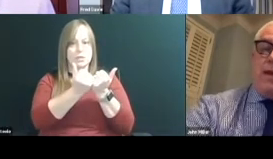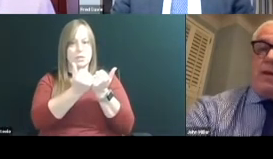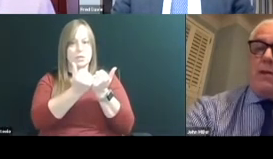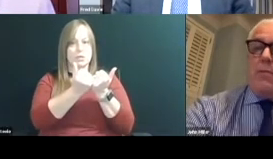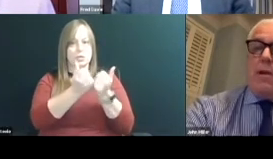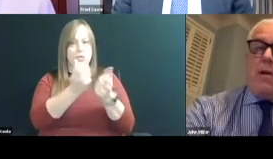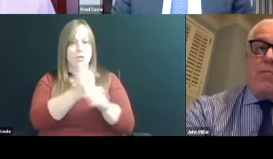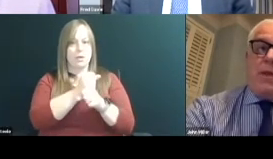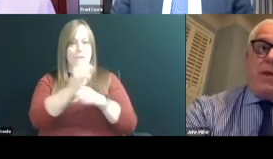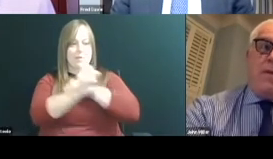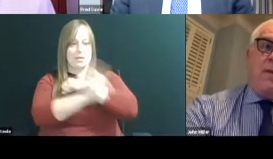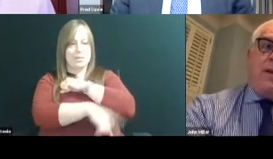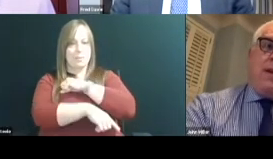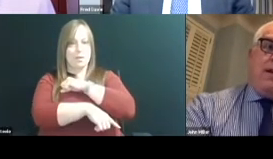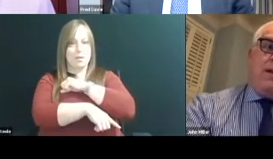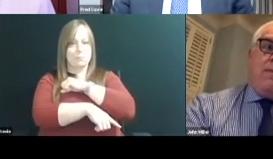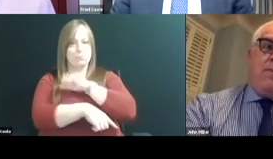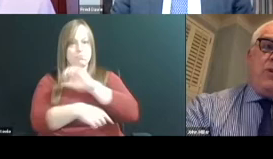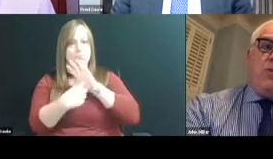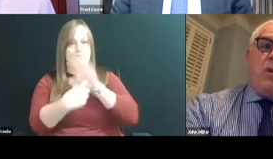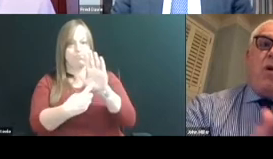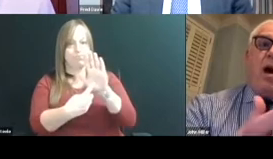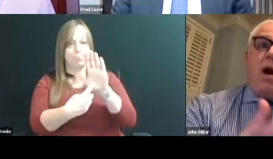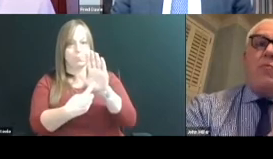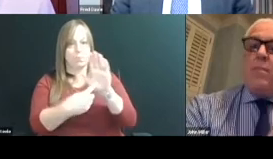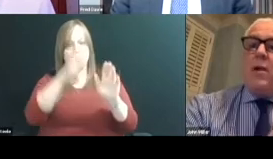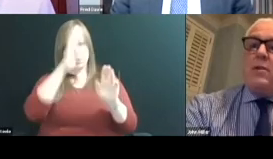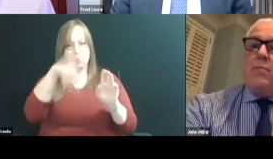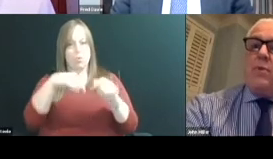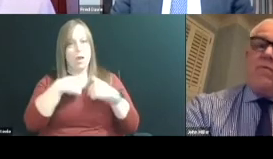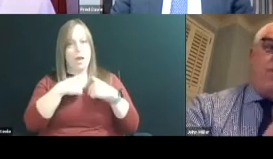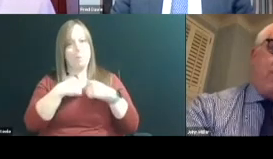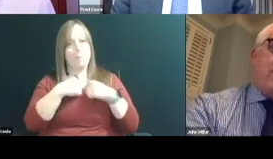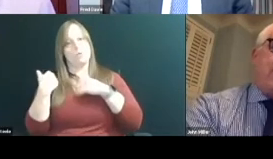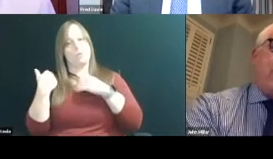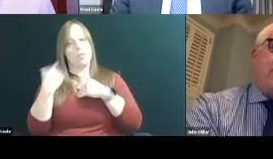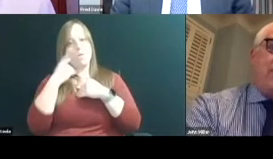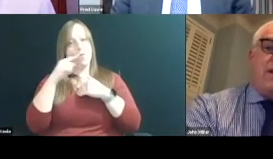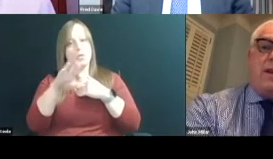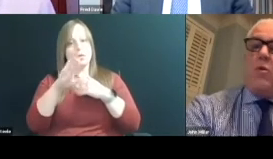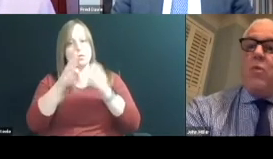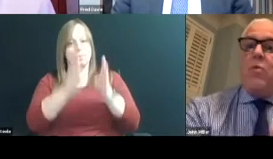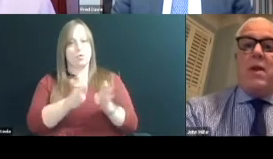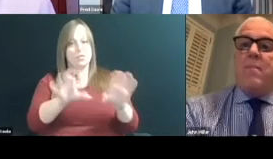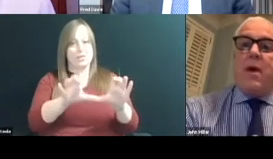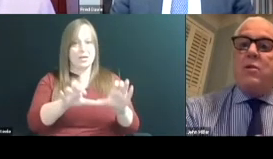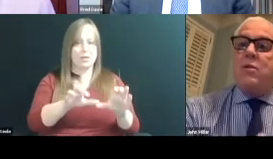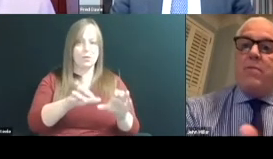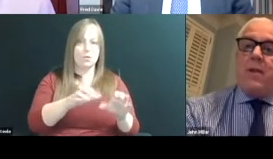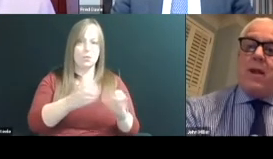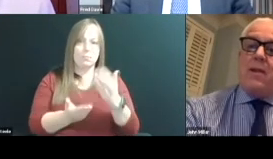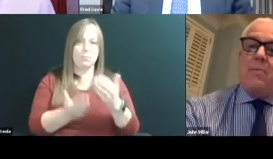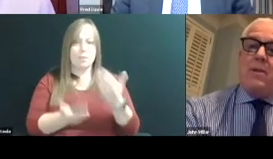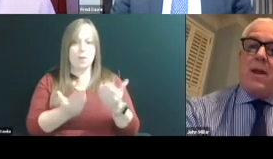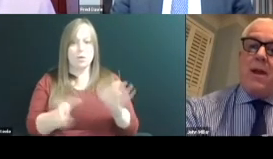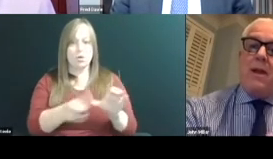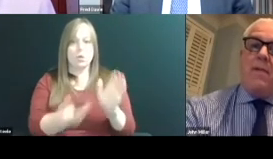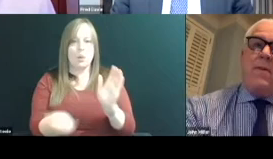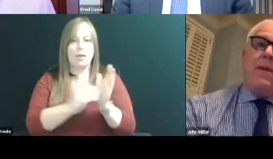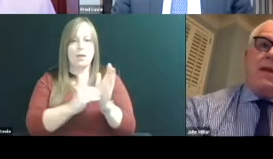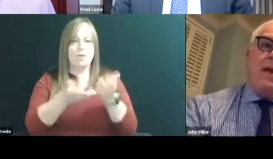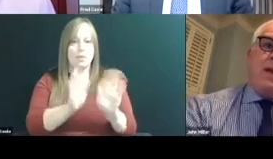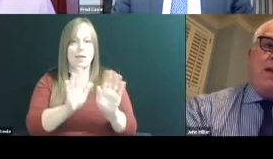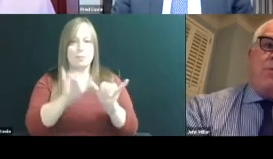get that discipline up there, you know I'm responsible for what this person did or what they might do if we let them